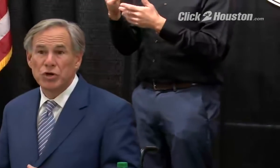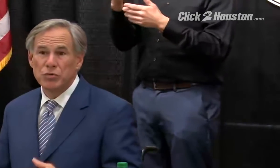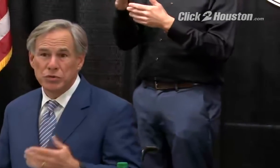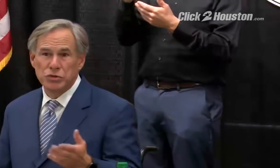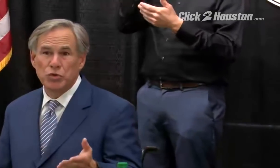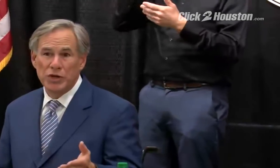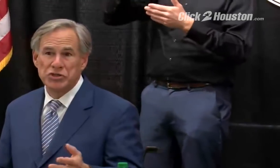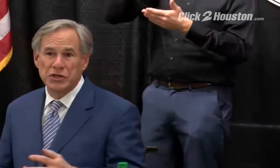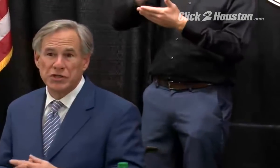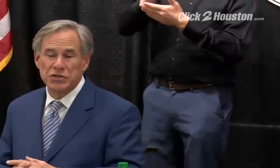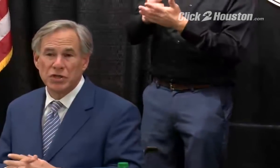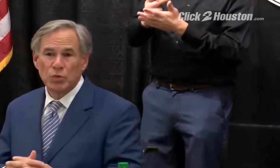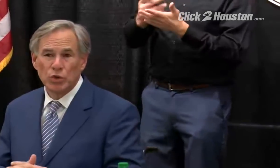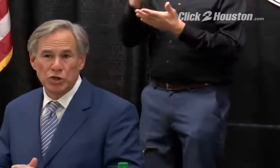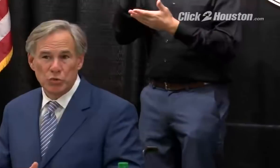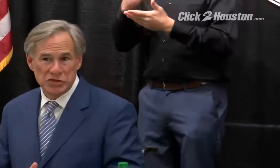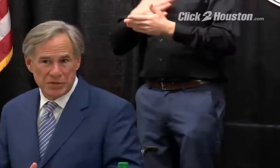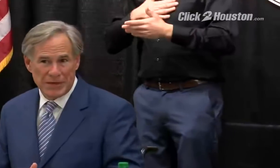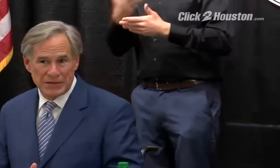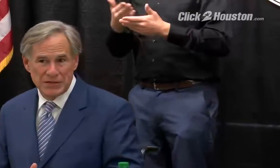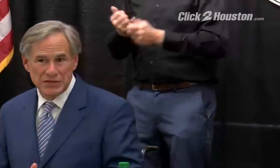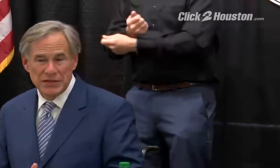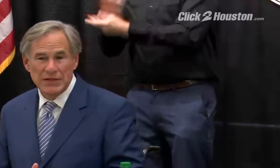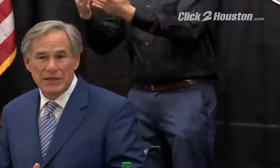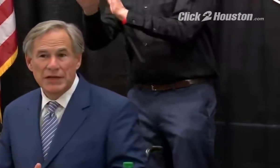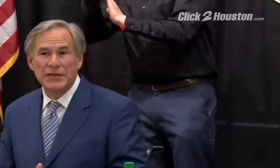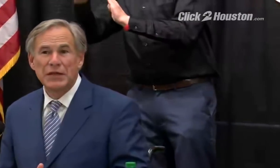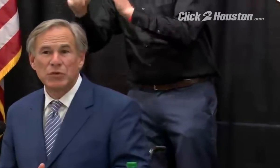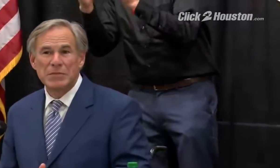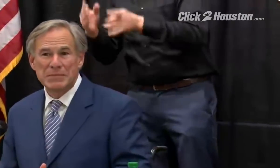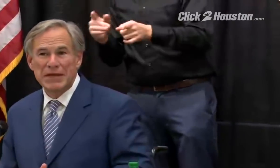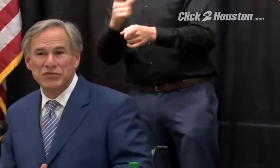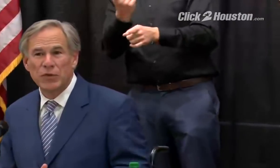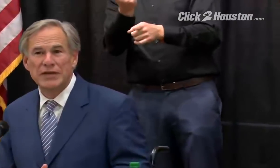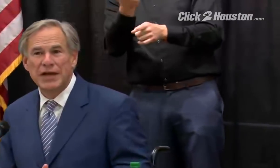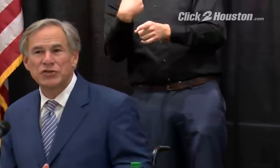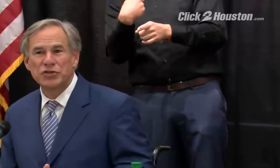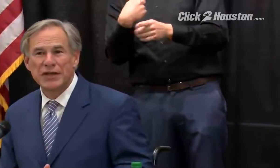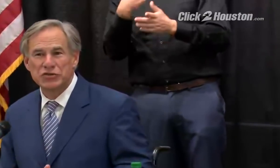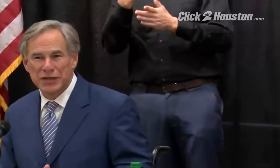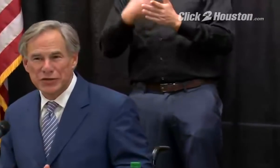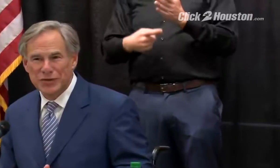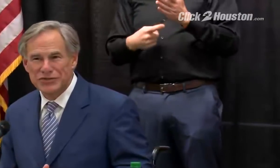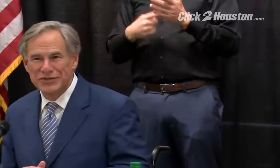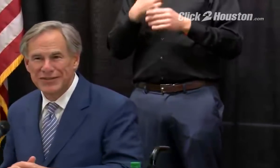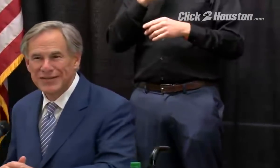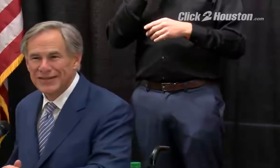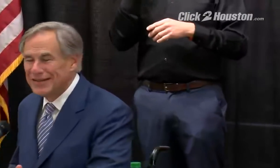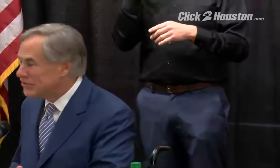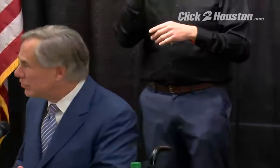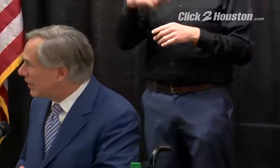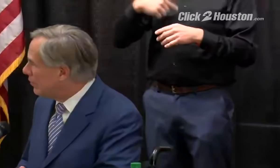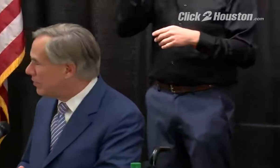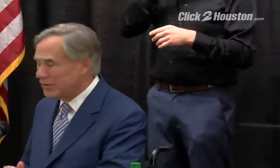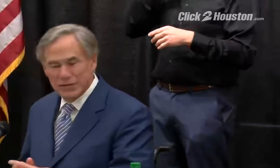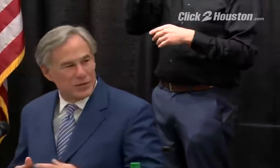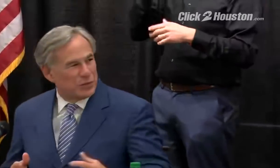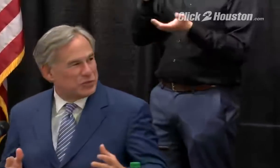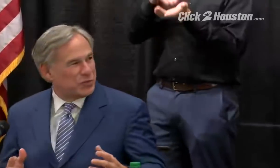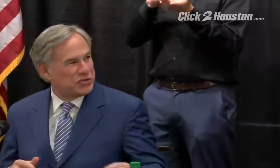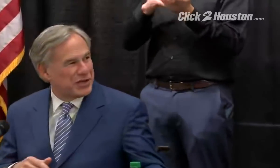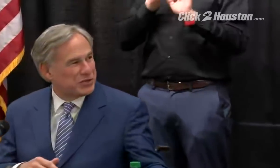Sure. So the question is, what are the risks about this? And I think it would be best for a doctor to answer that question. So I